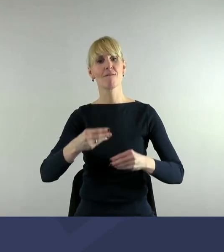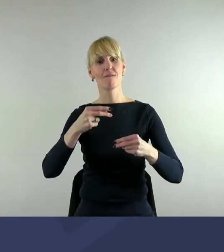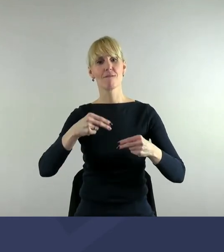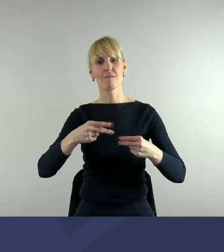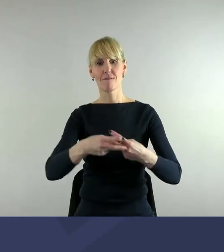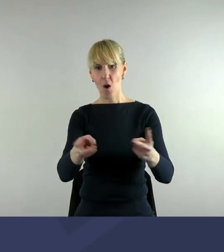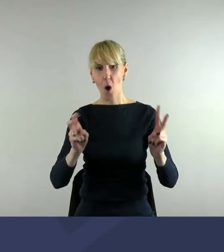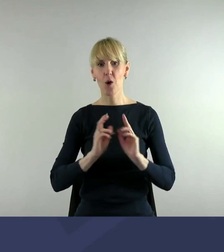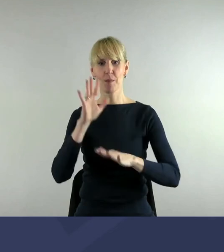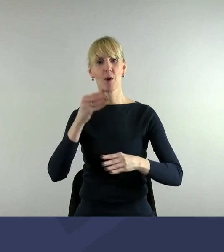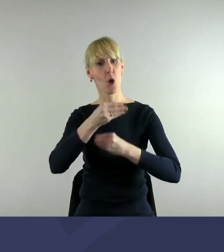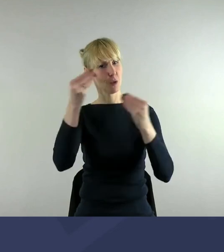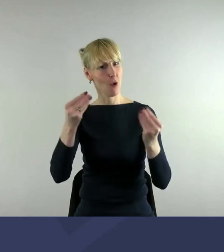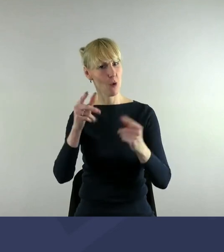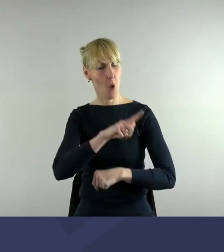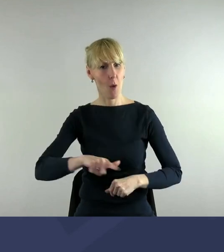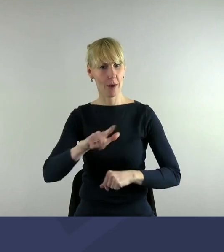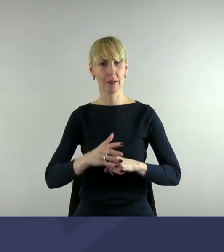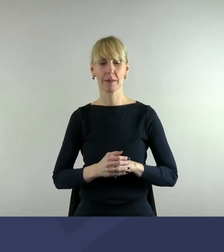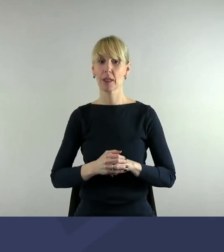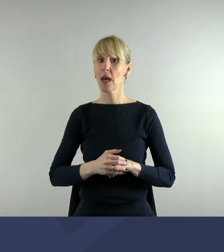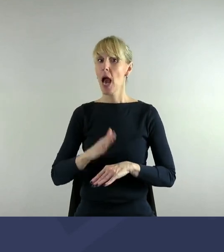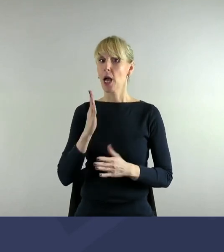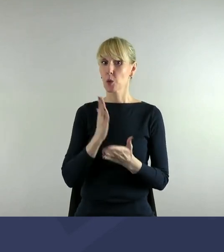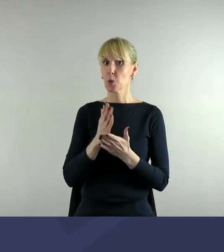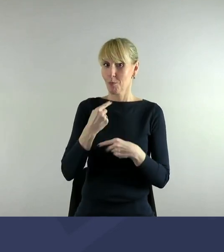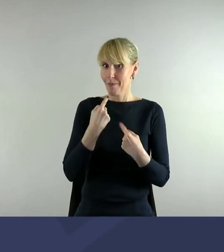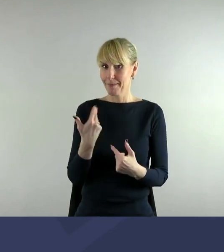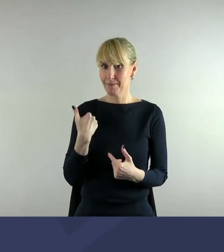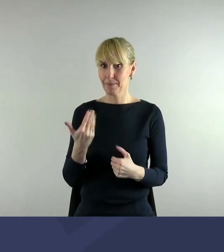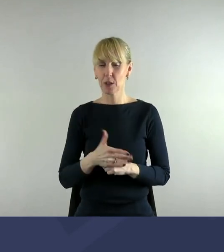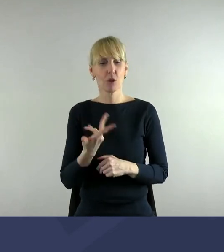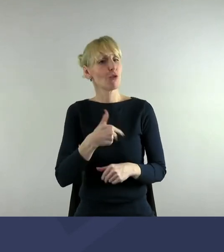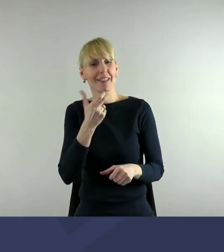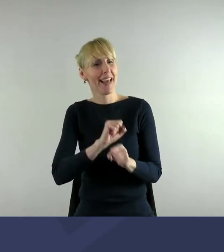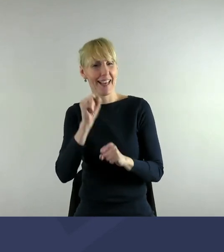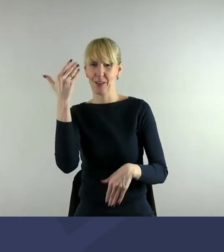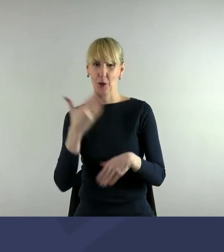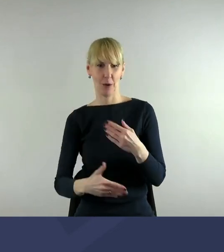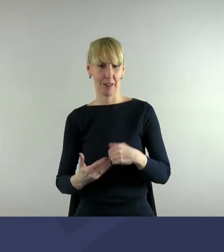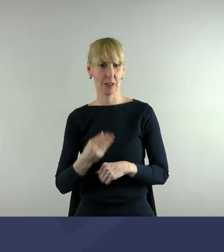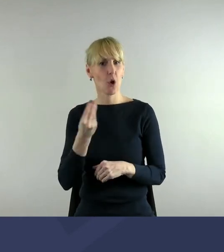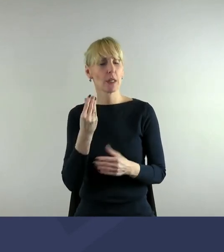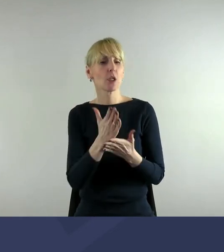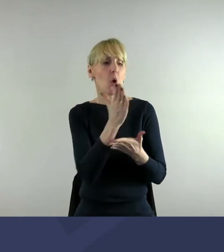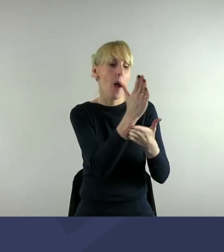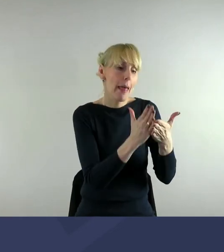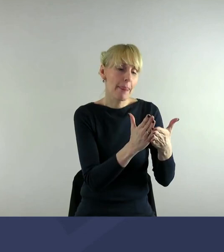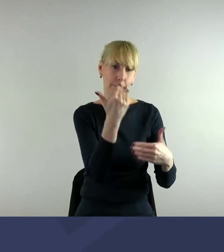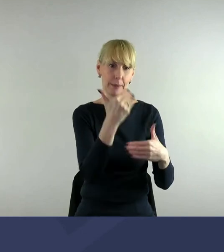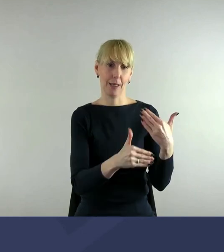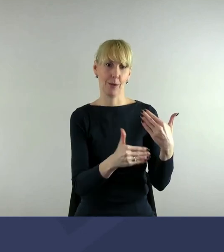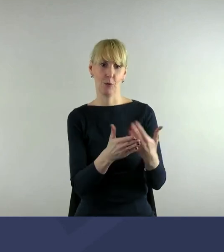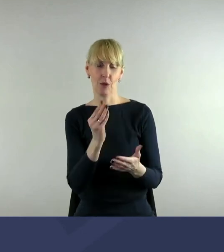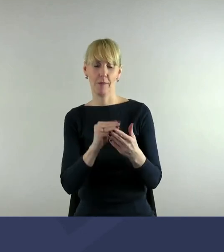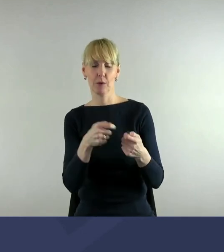hope to see you the next time on the next local development forum. Because, as it was mentioned by Kamil Bieder and the director of Spotkańskie, that's